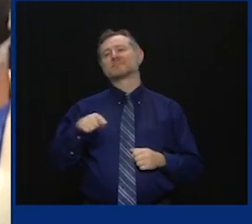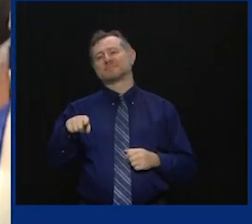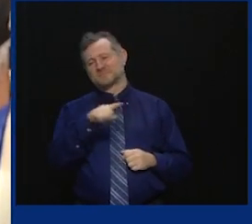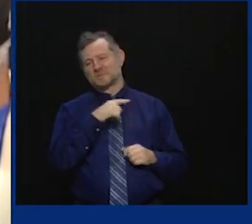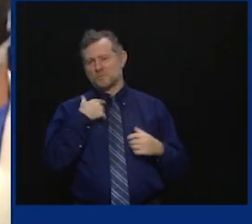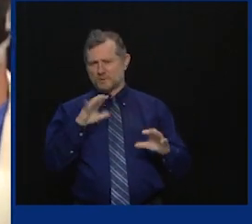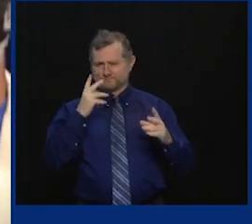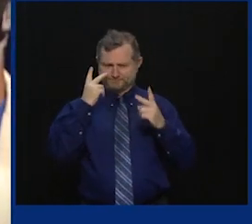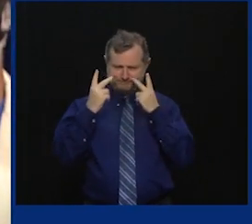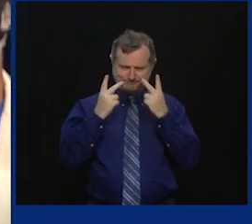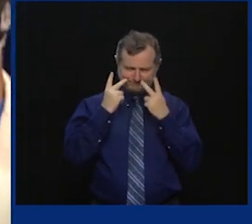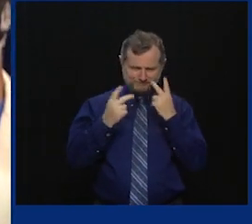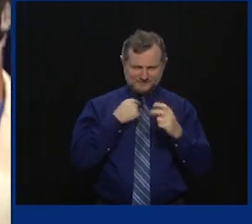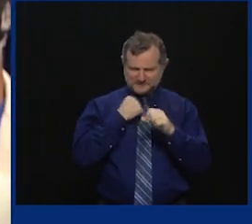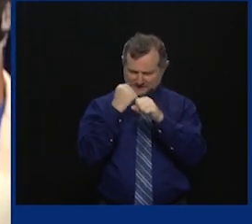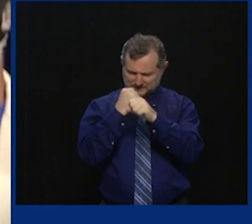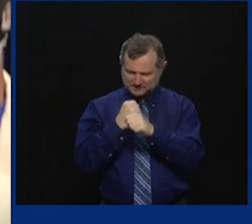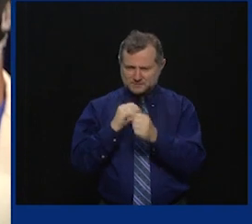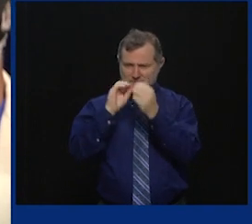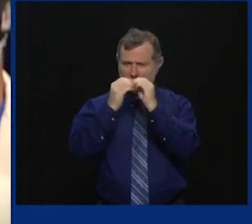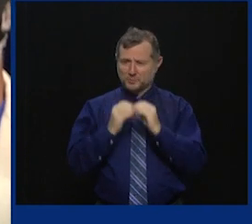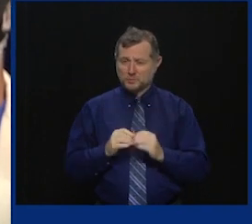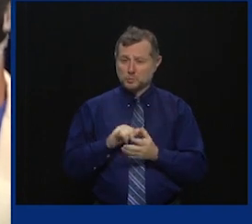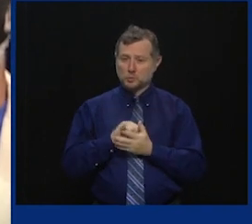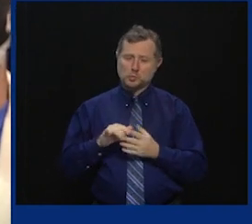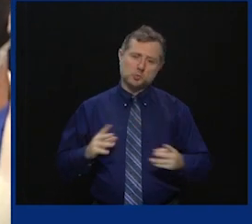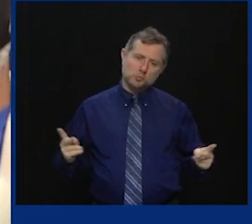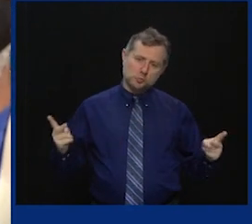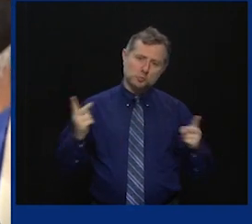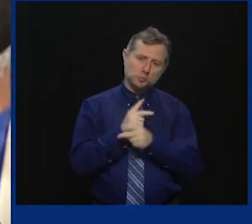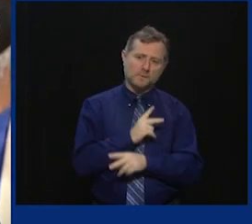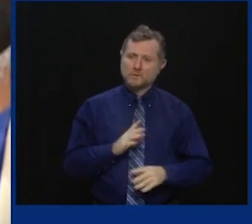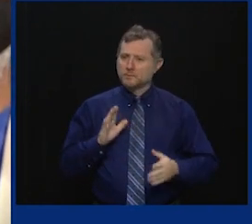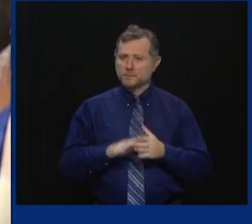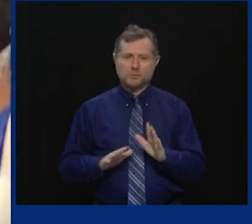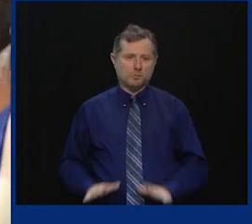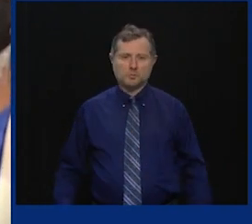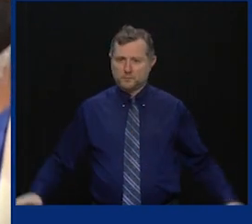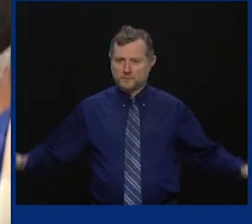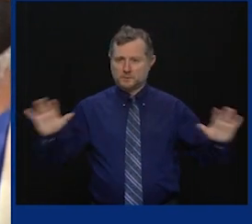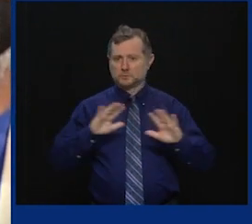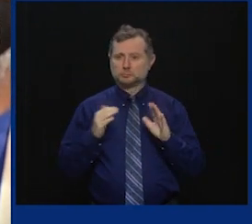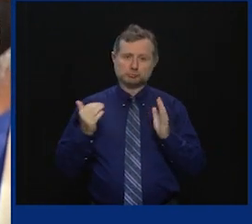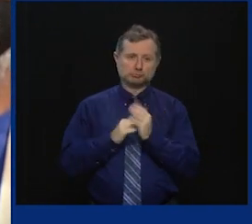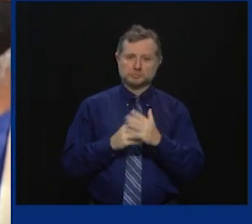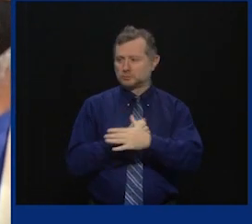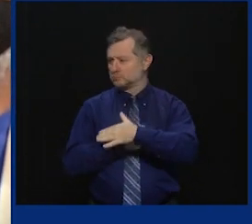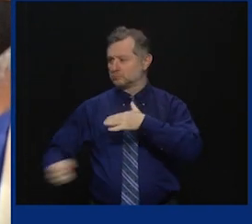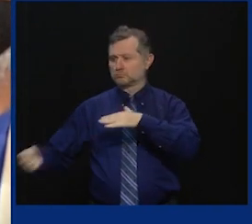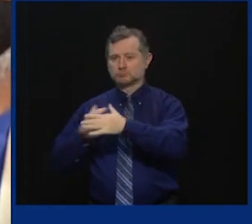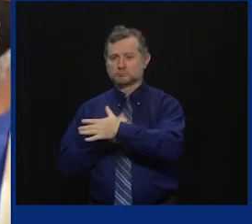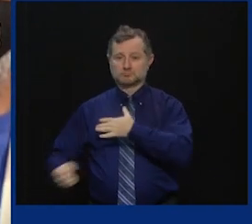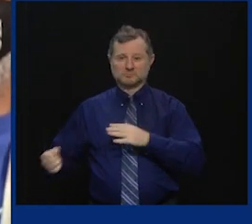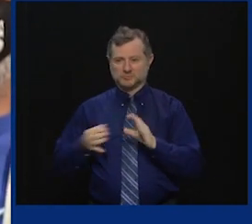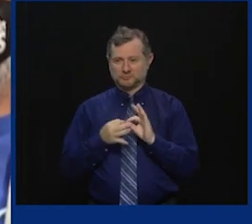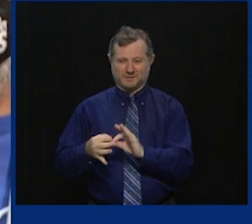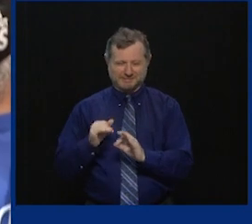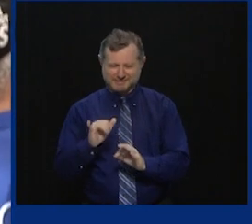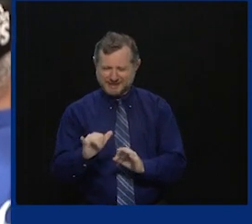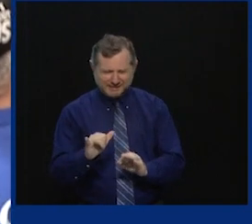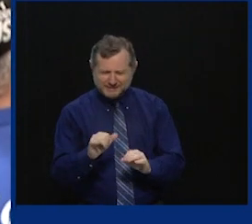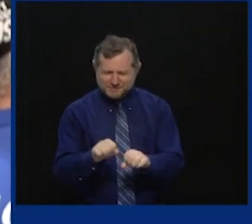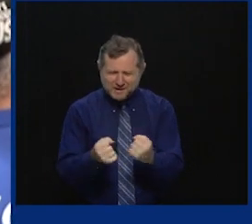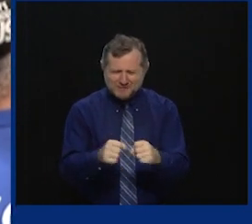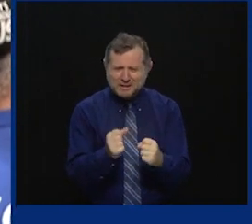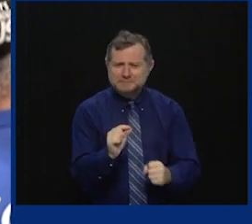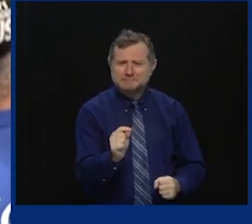is the worst in the country when it comes to reincarcerating people for technical violations. Black